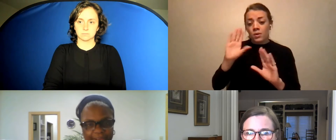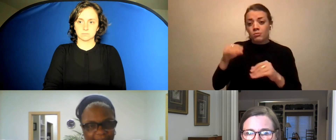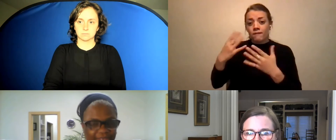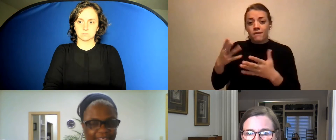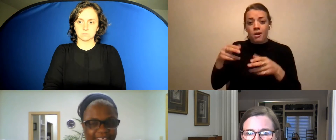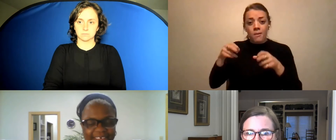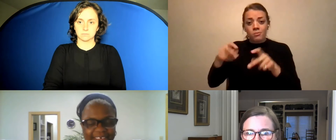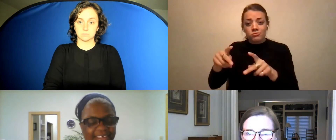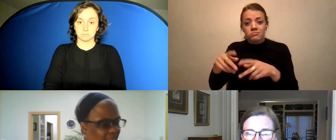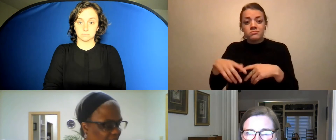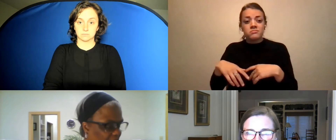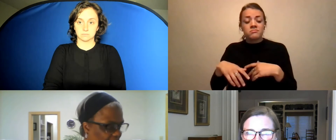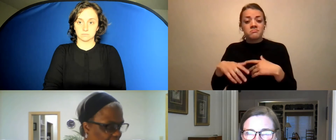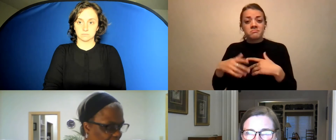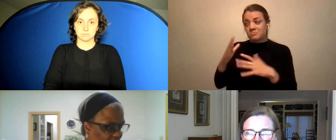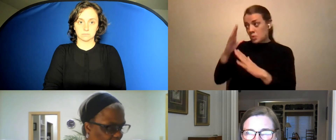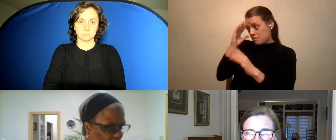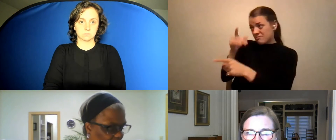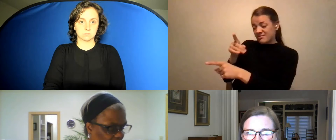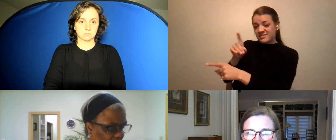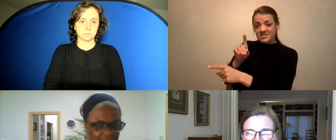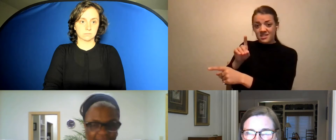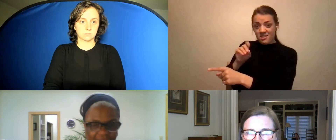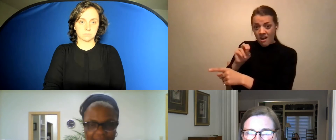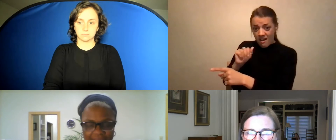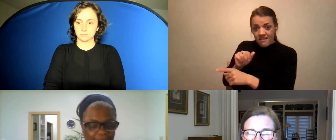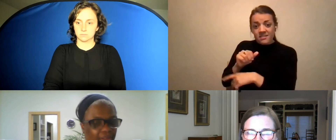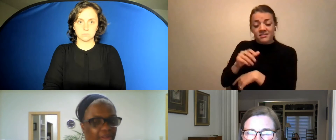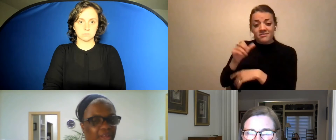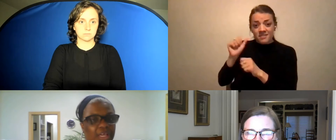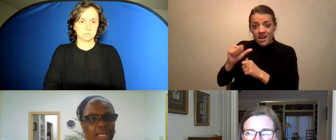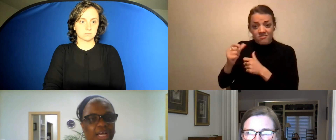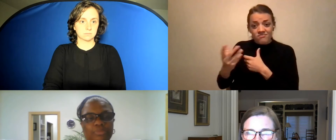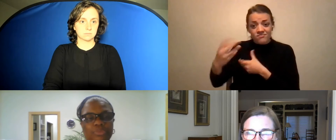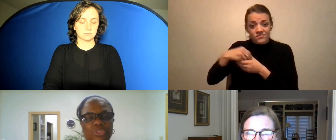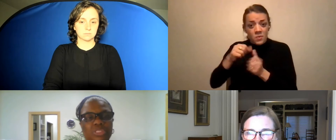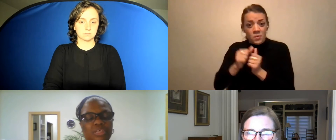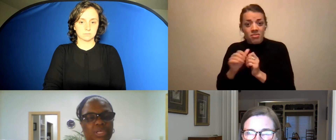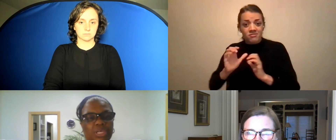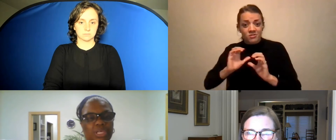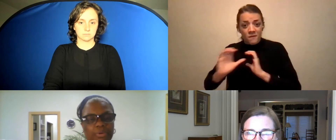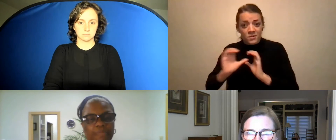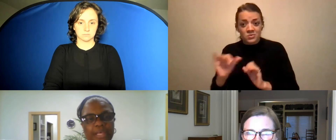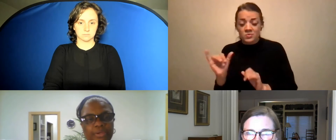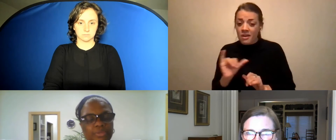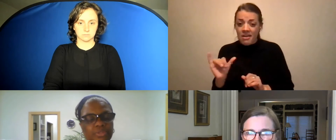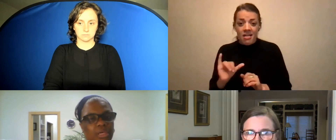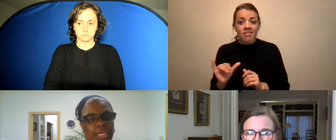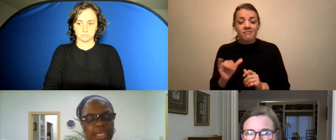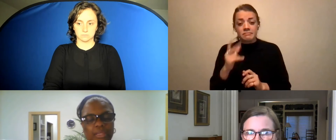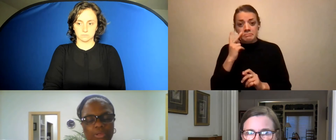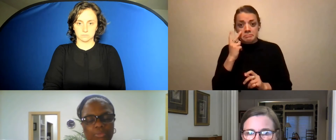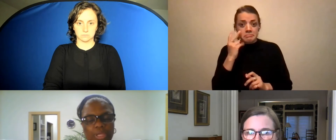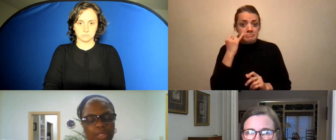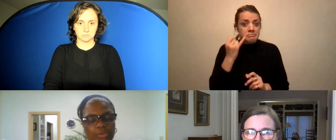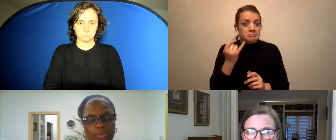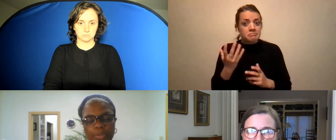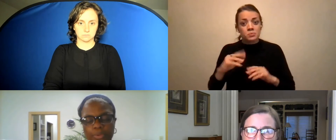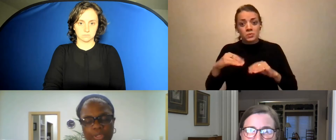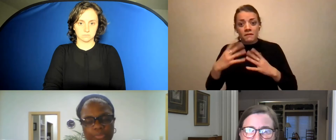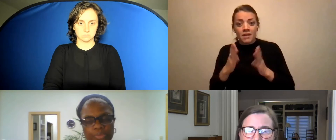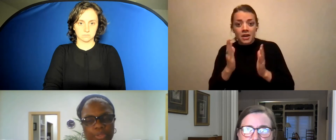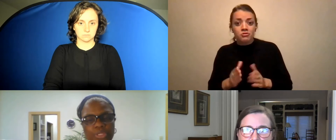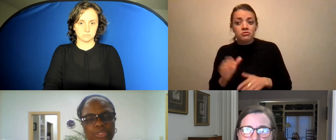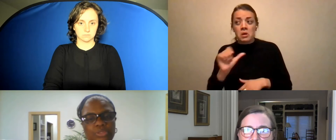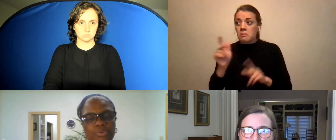to providers. Hopefully Donna can be a part of that conversation as well, to see if we can get providers and other